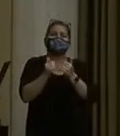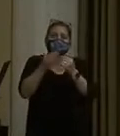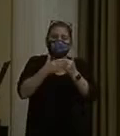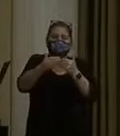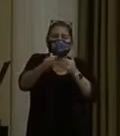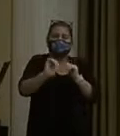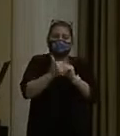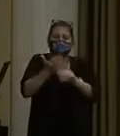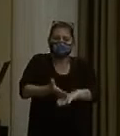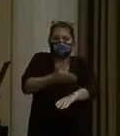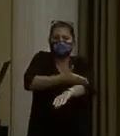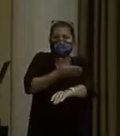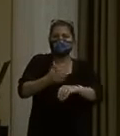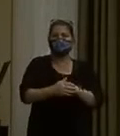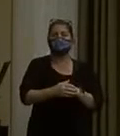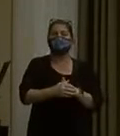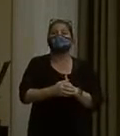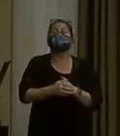here? Well,